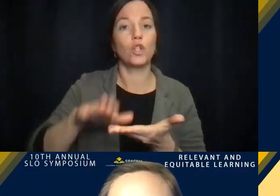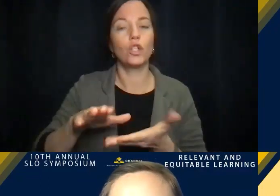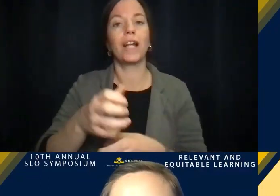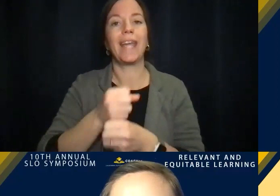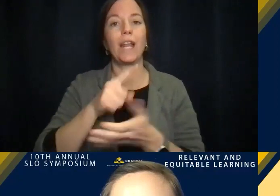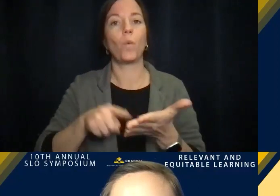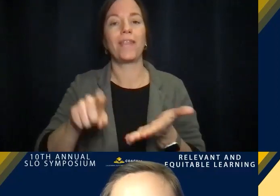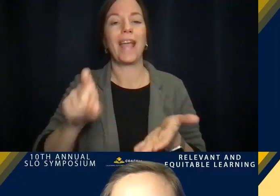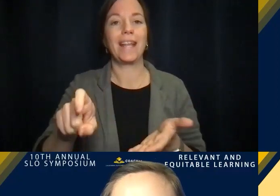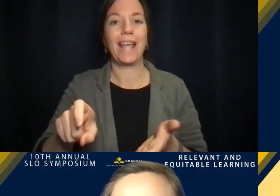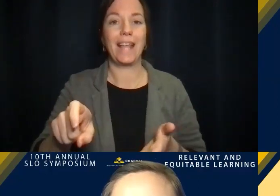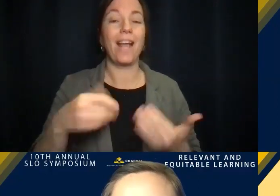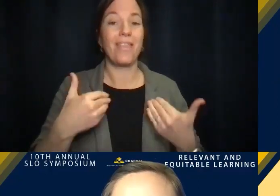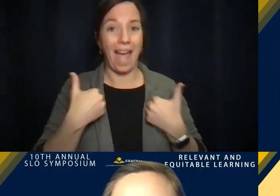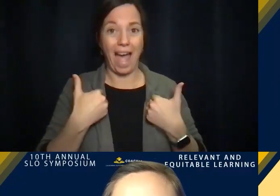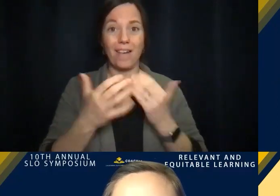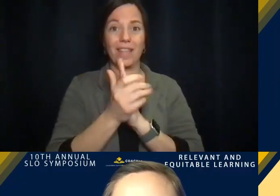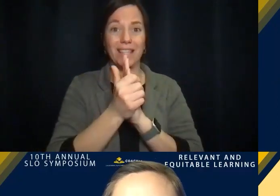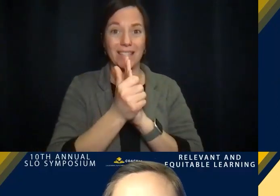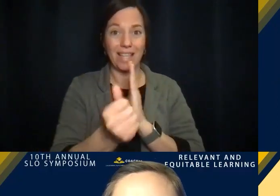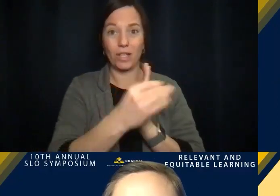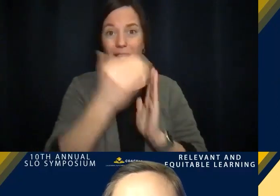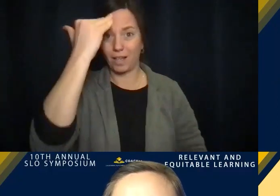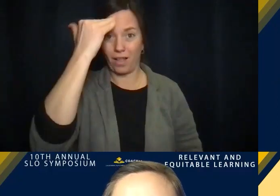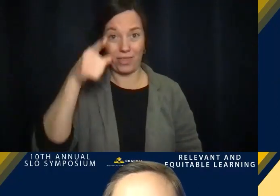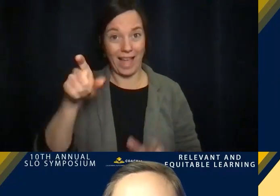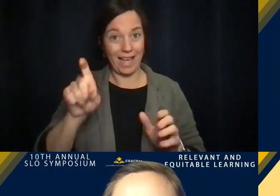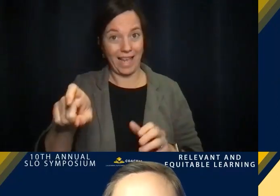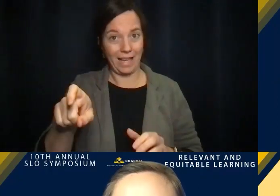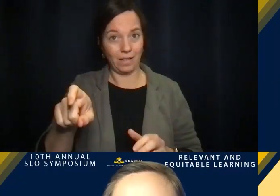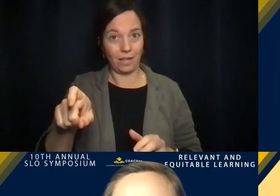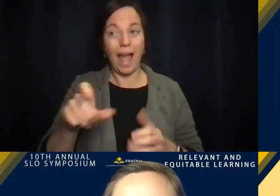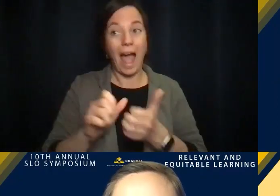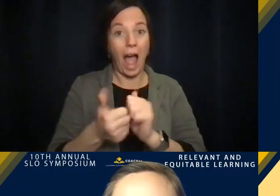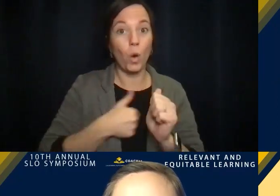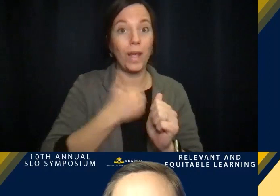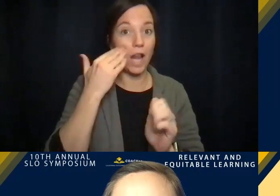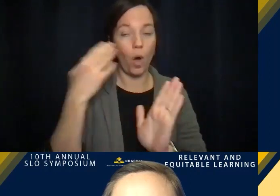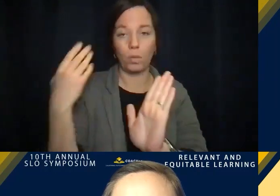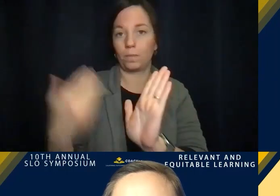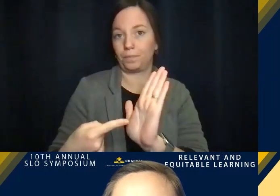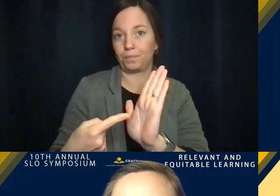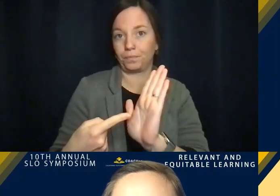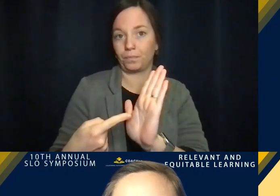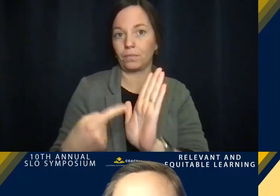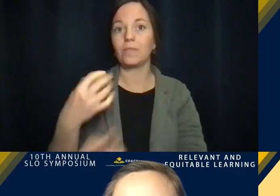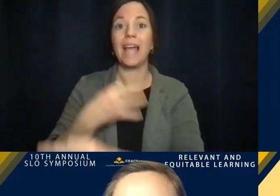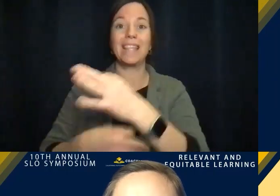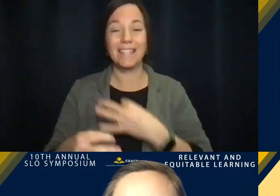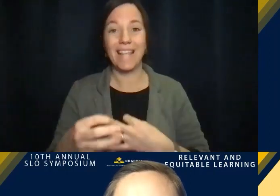skills and competencies that they need. This is how we know. Rather than us saying, thou shalt